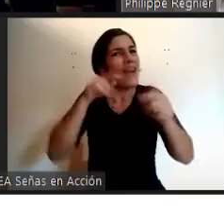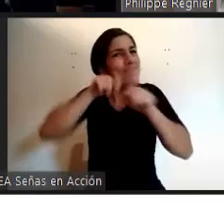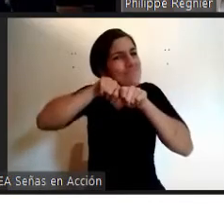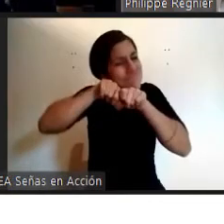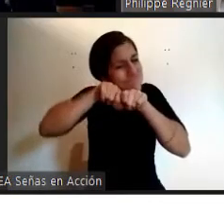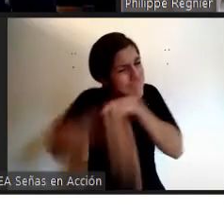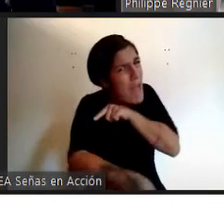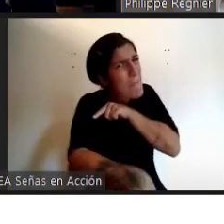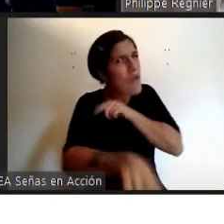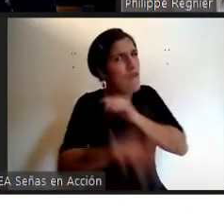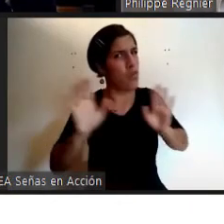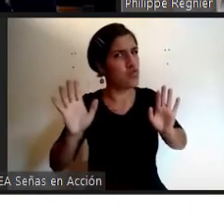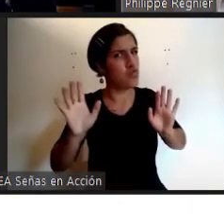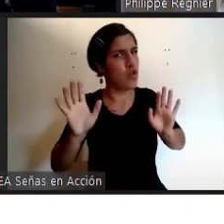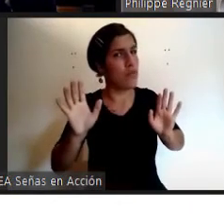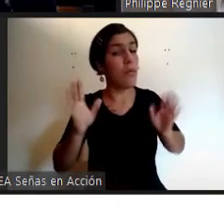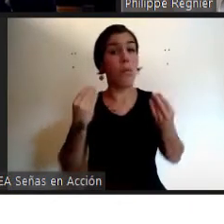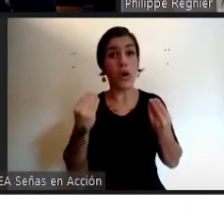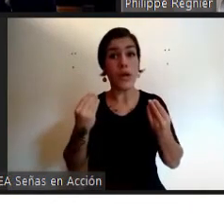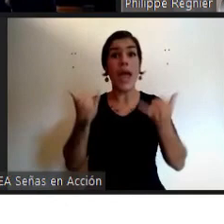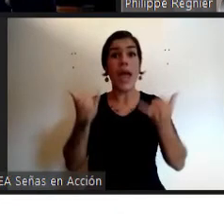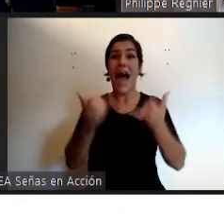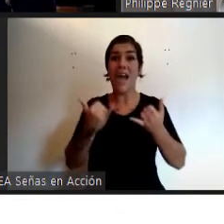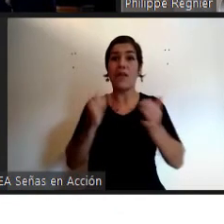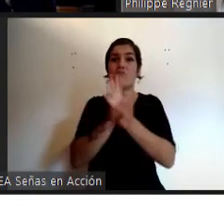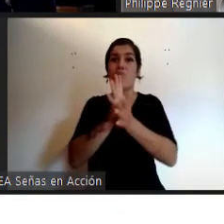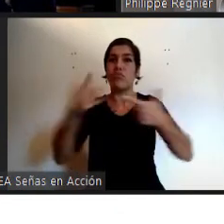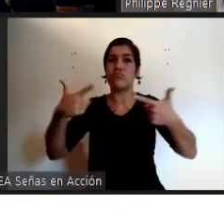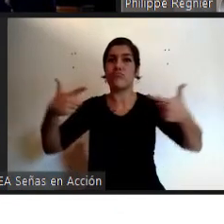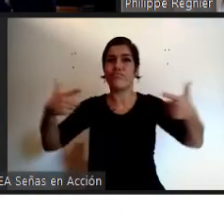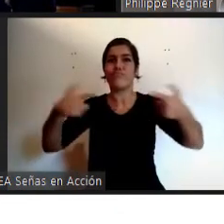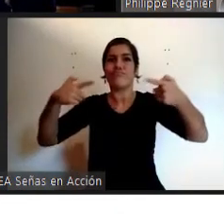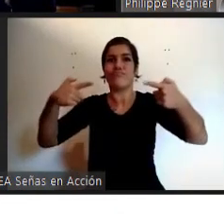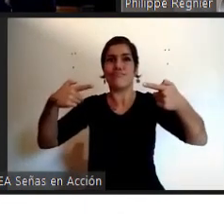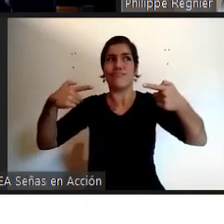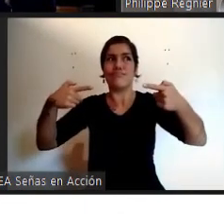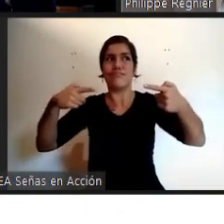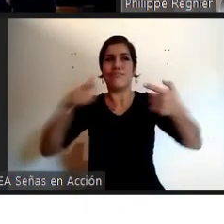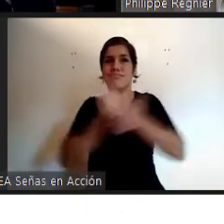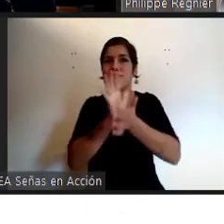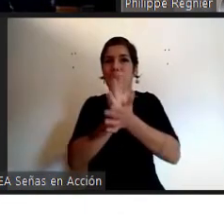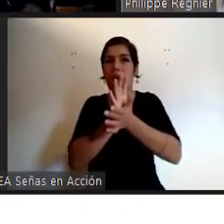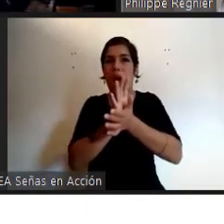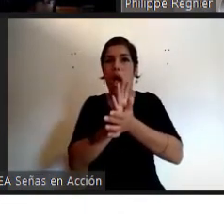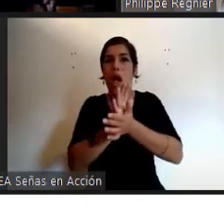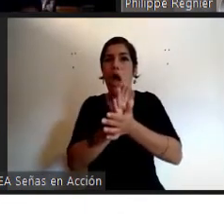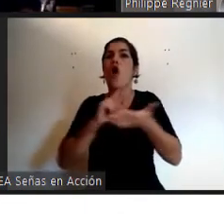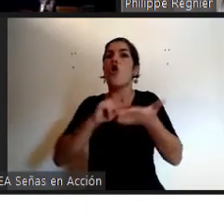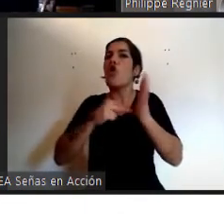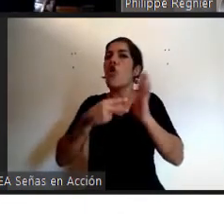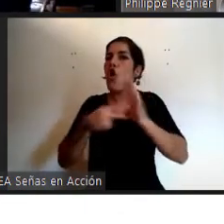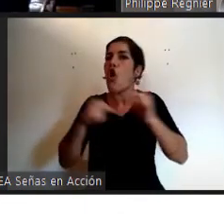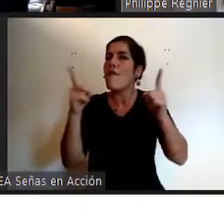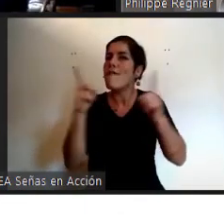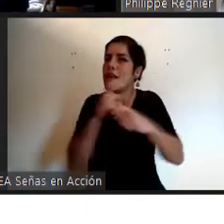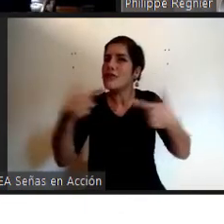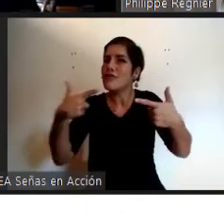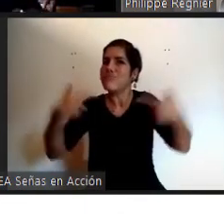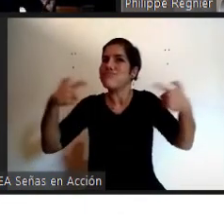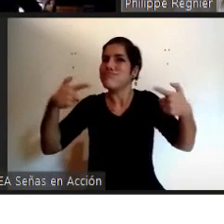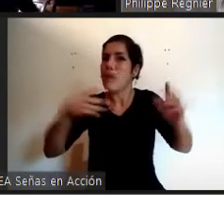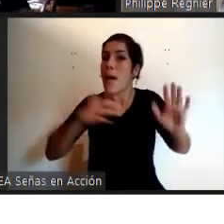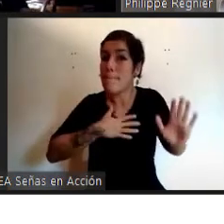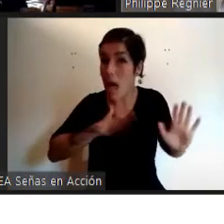any doubts. We are in a paradox. I see that this happens in many places, and I feel some sort of